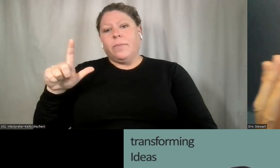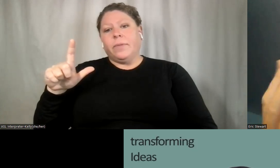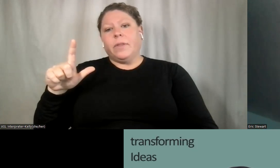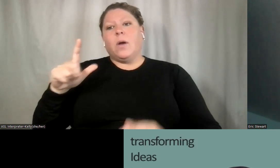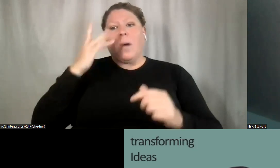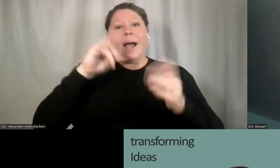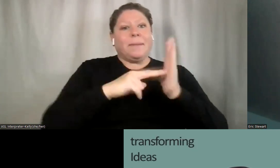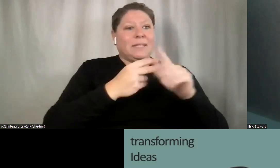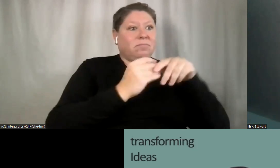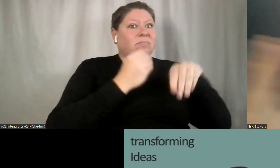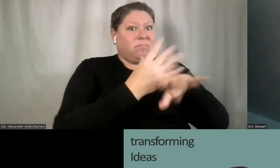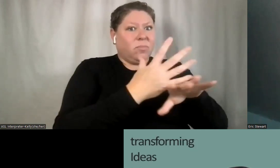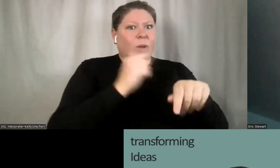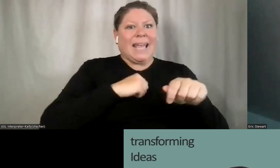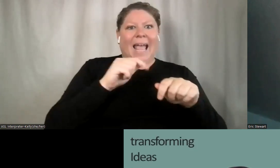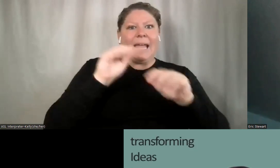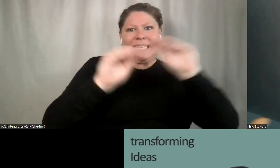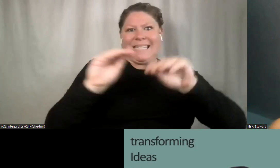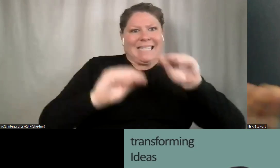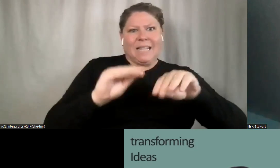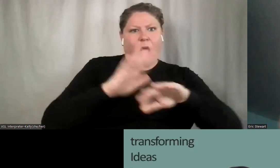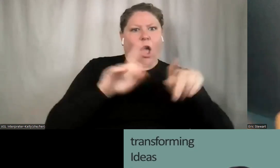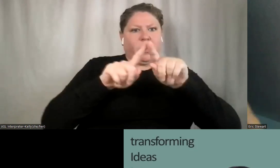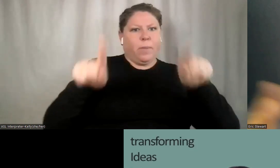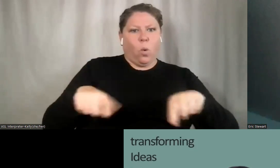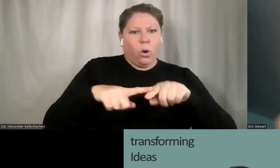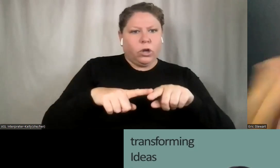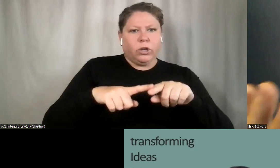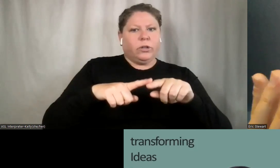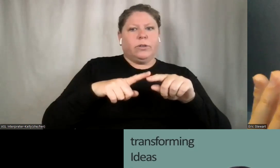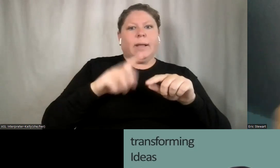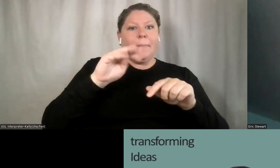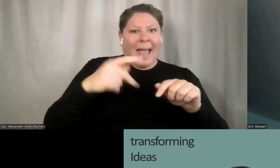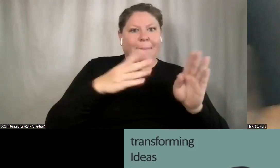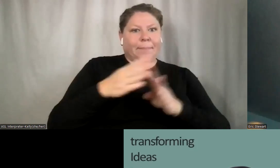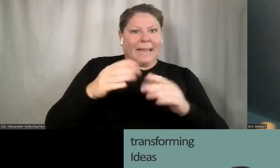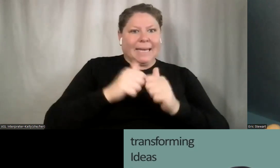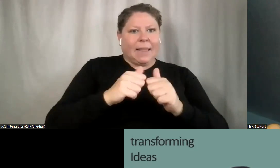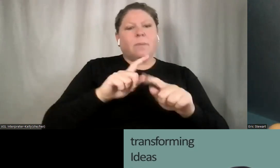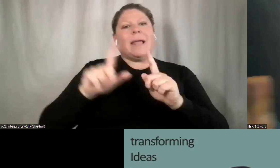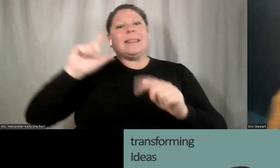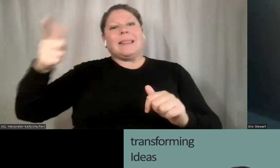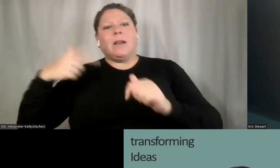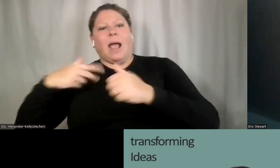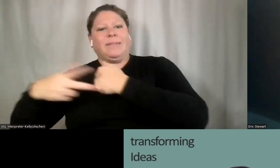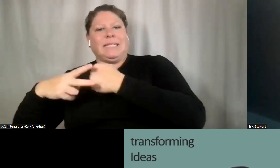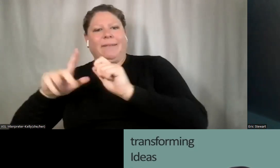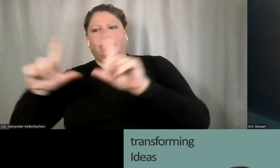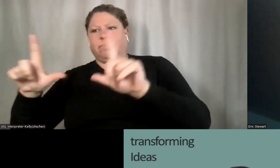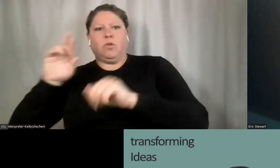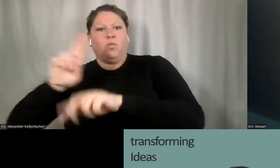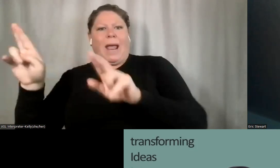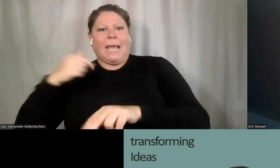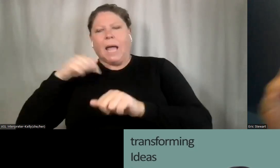build out your creative process, map it out, plan out the activities, build